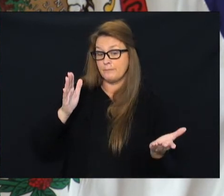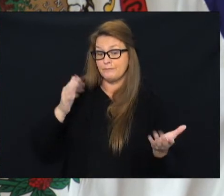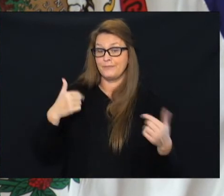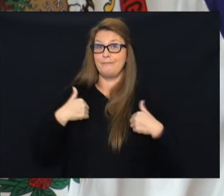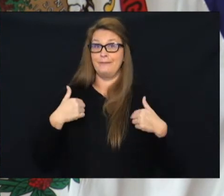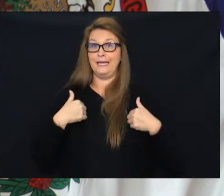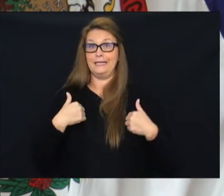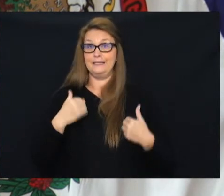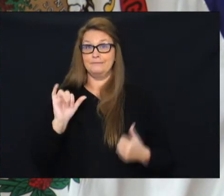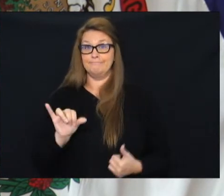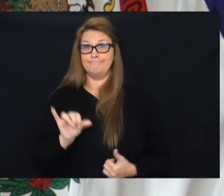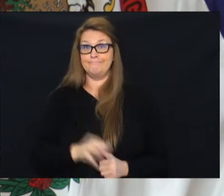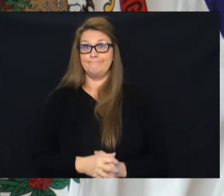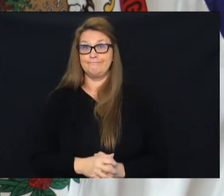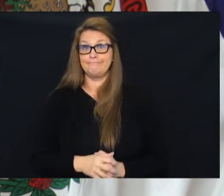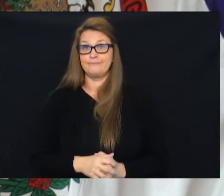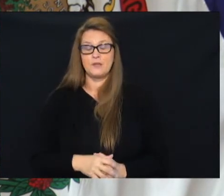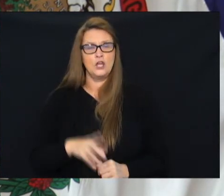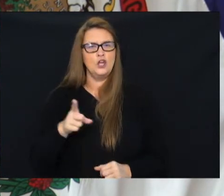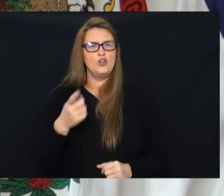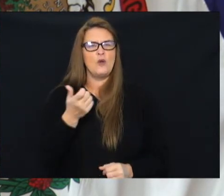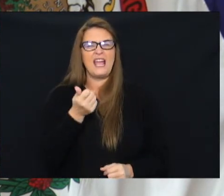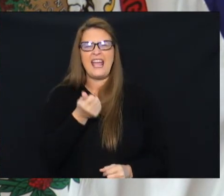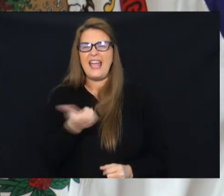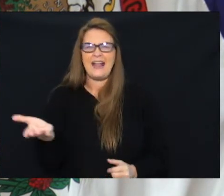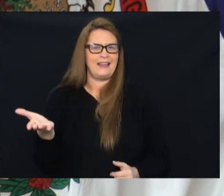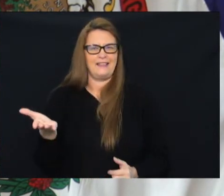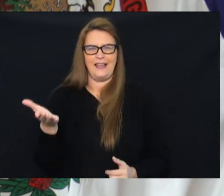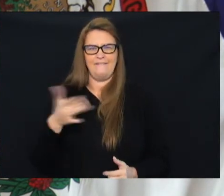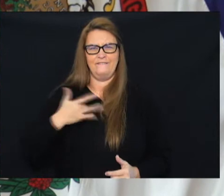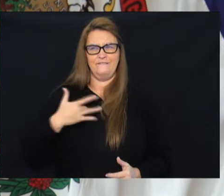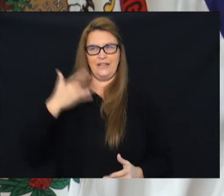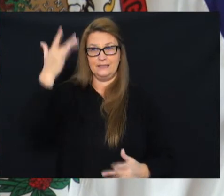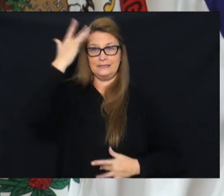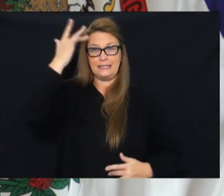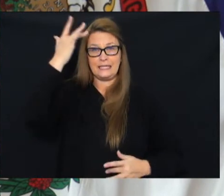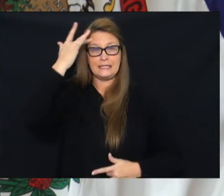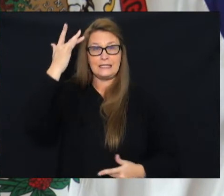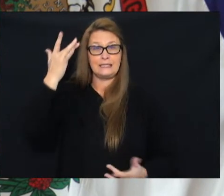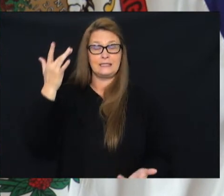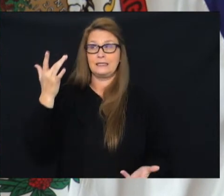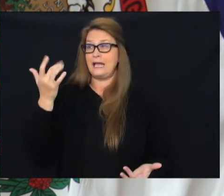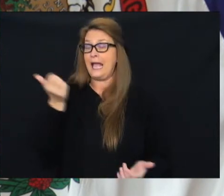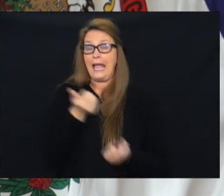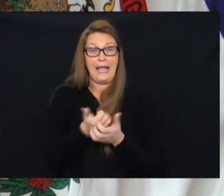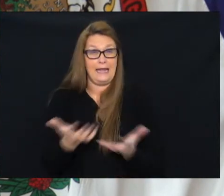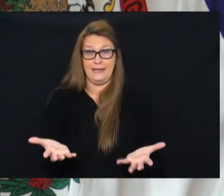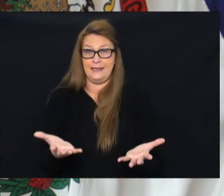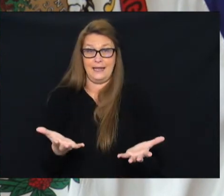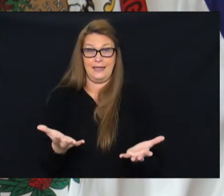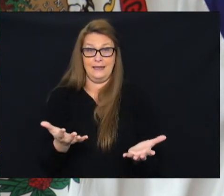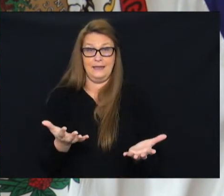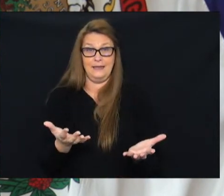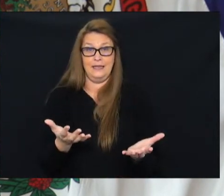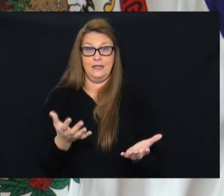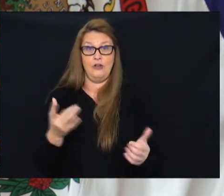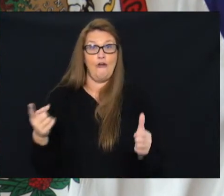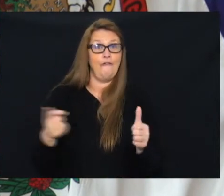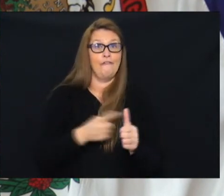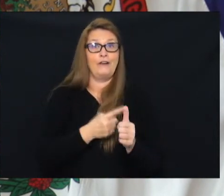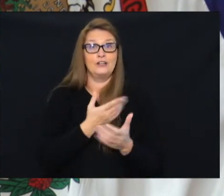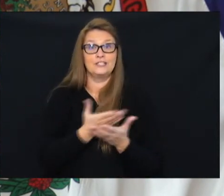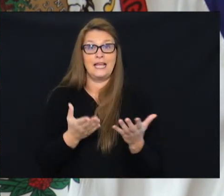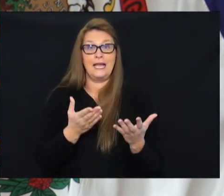here, and you get any symptom whatsoever, I've told you over and over and over, the first thing you need to do is